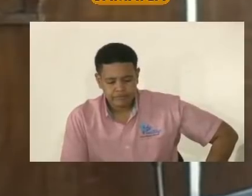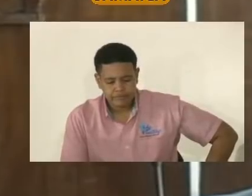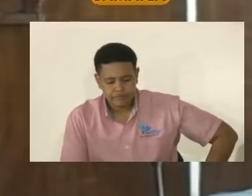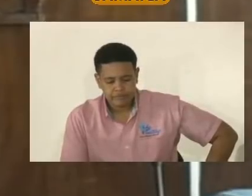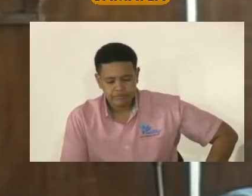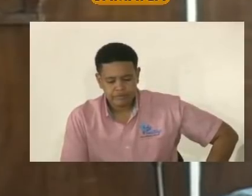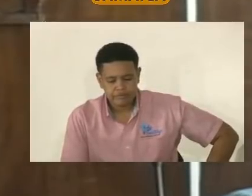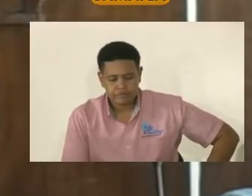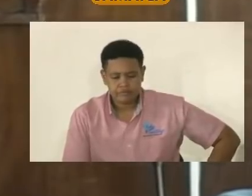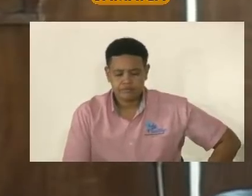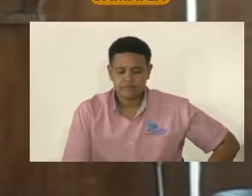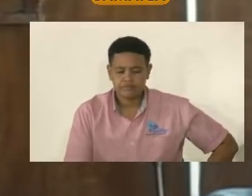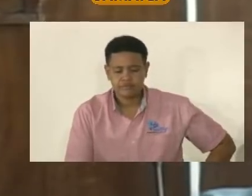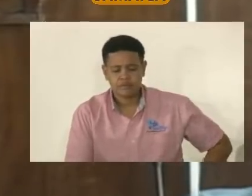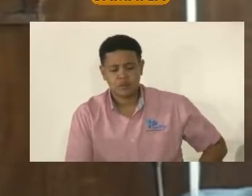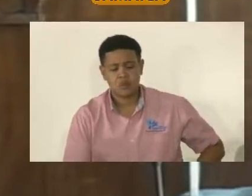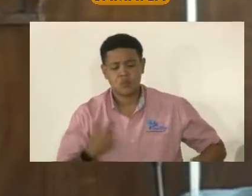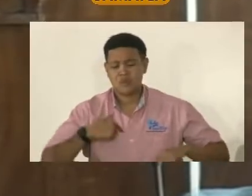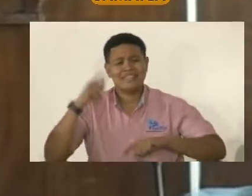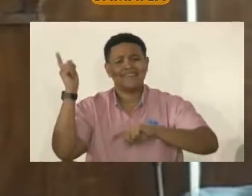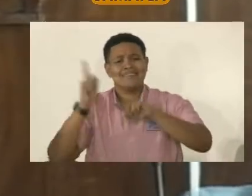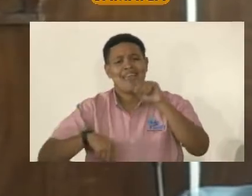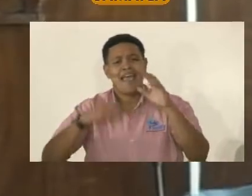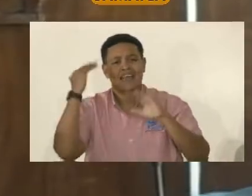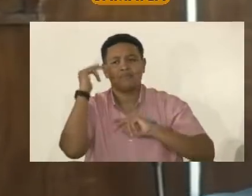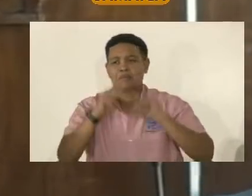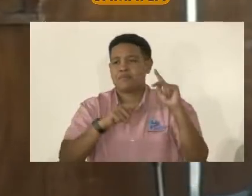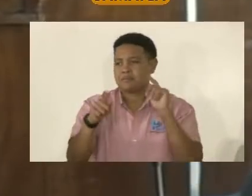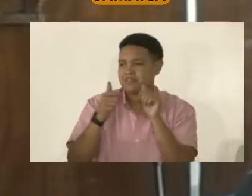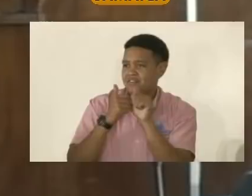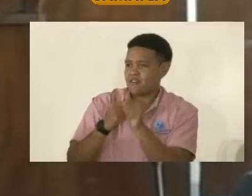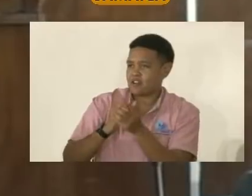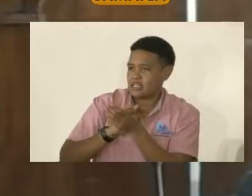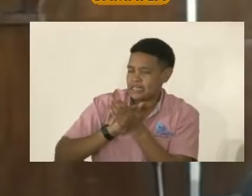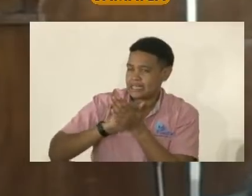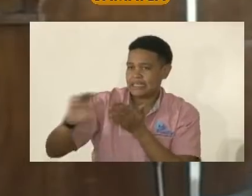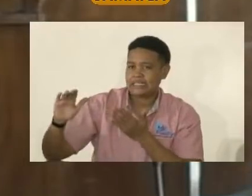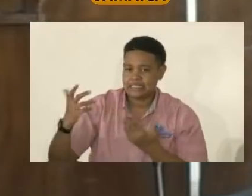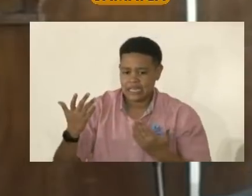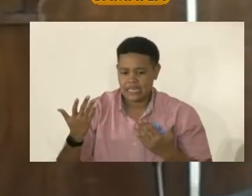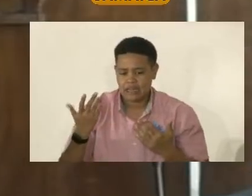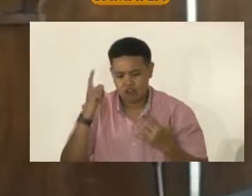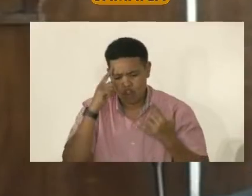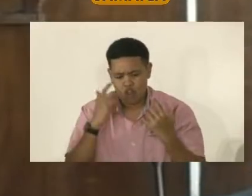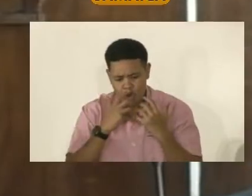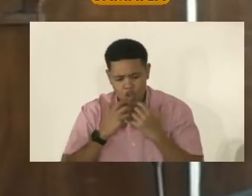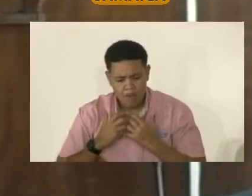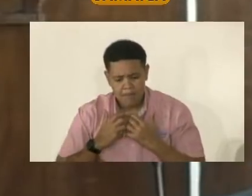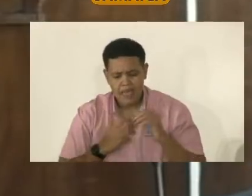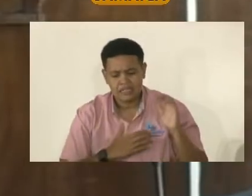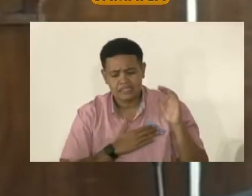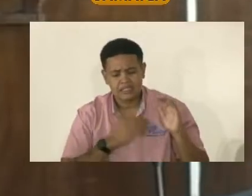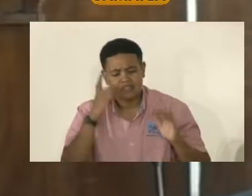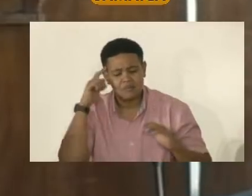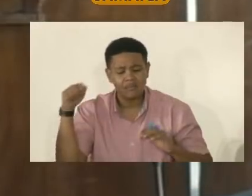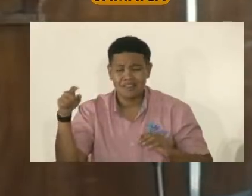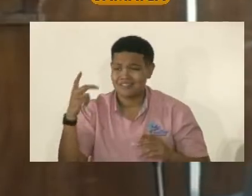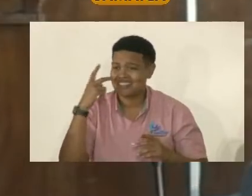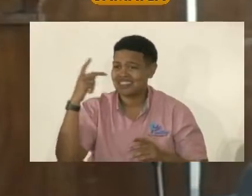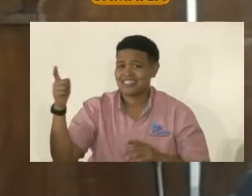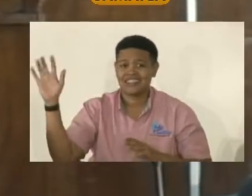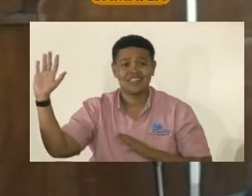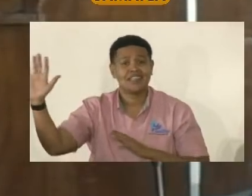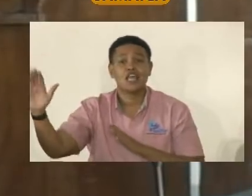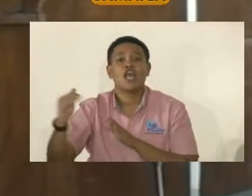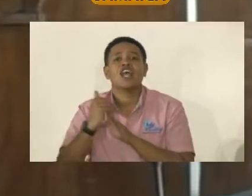We cannot then expect them to behave as decent, compliant citizens because they have